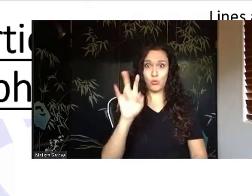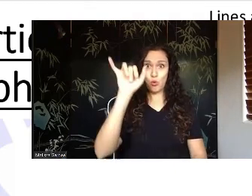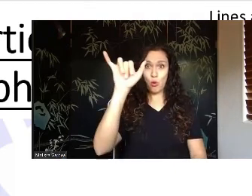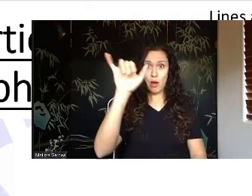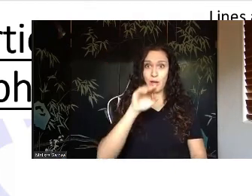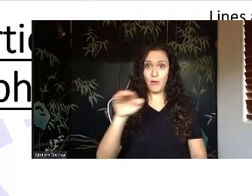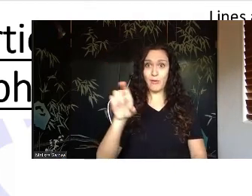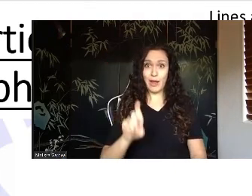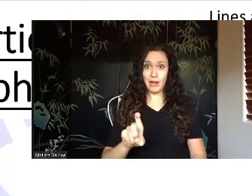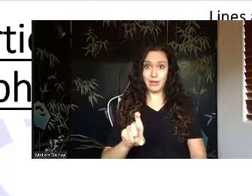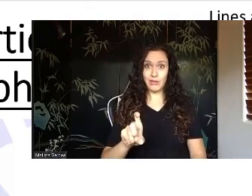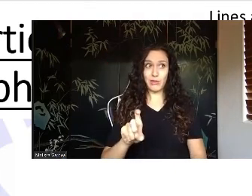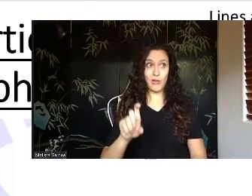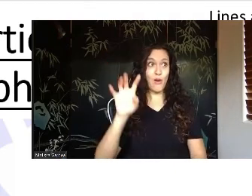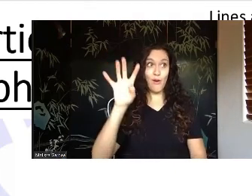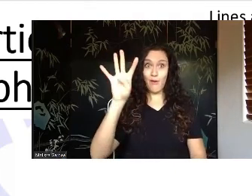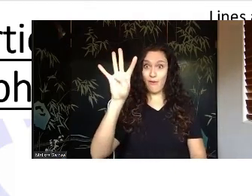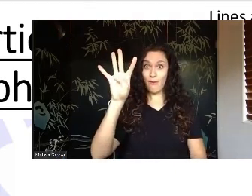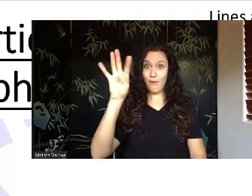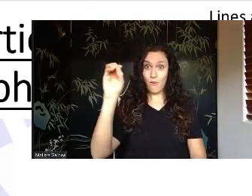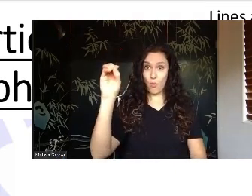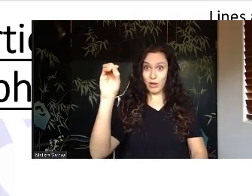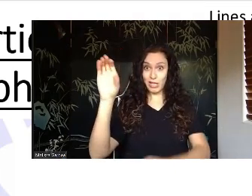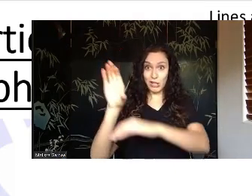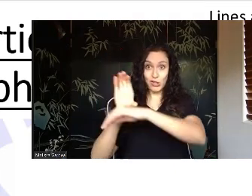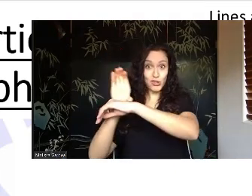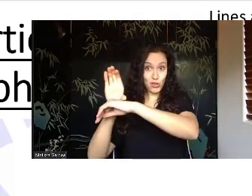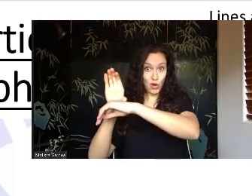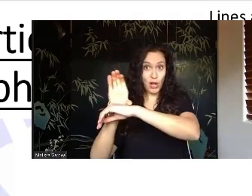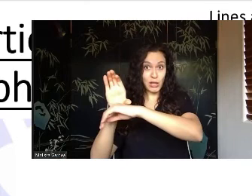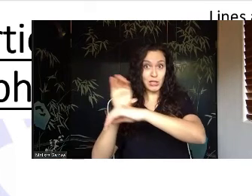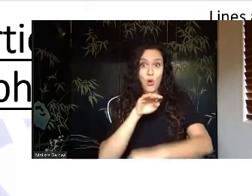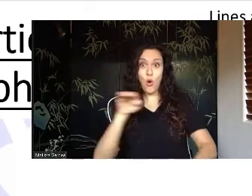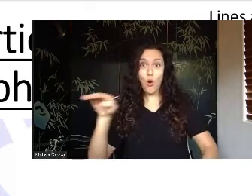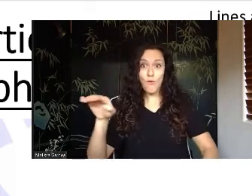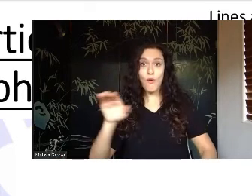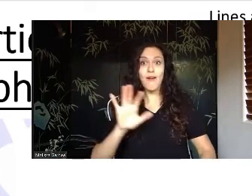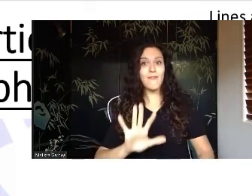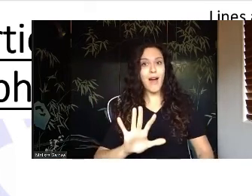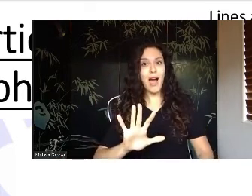y over x equals 40 chocolates